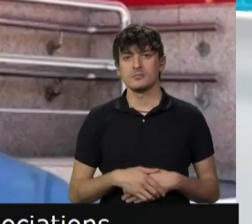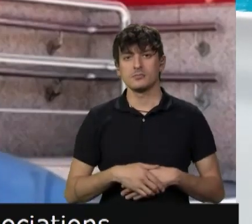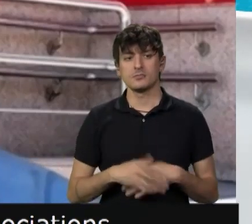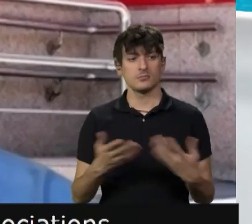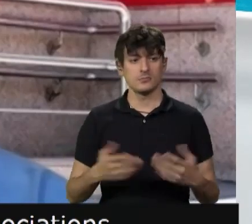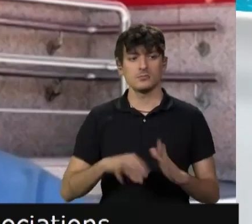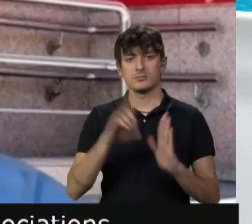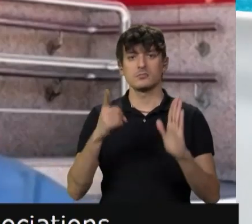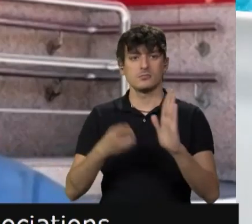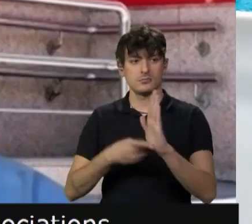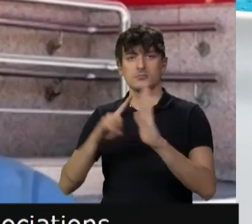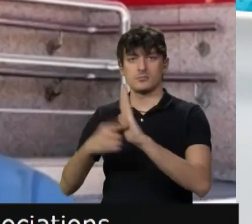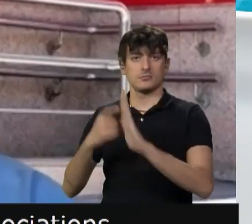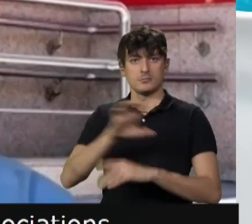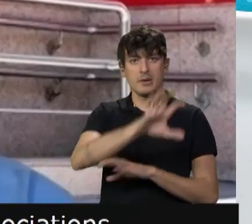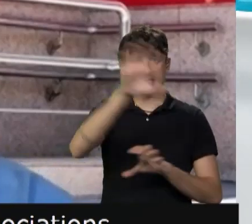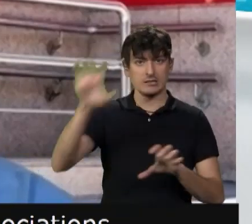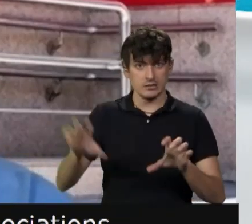national organizations.